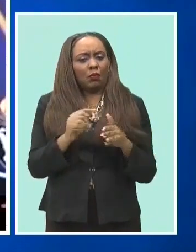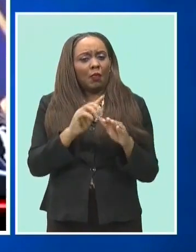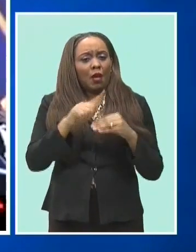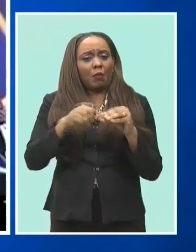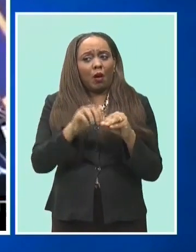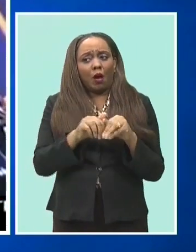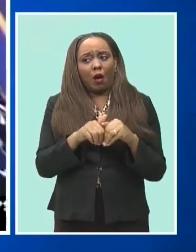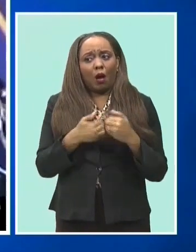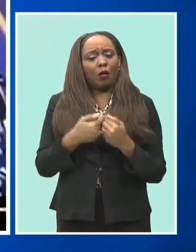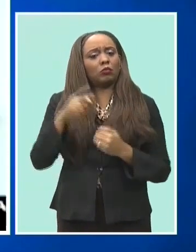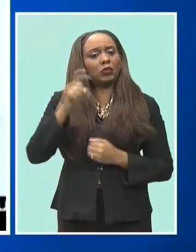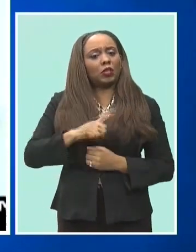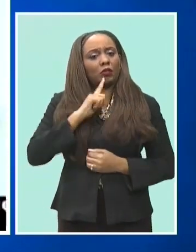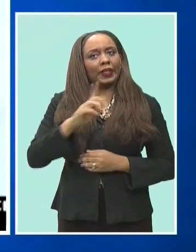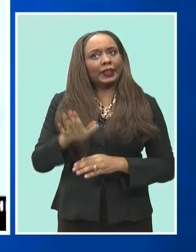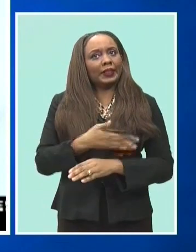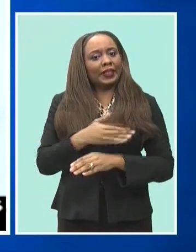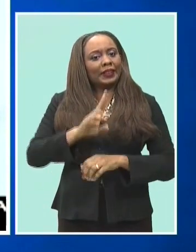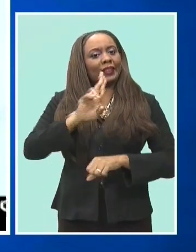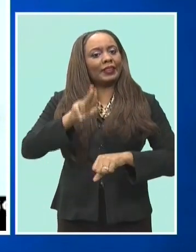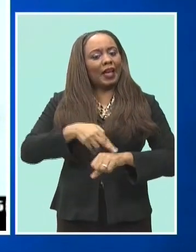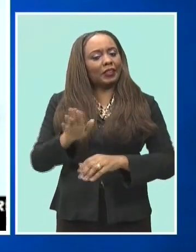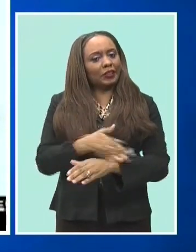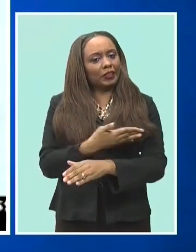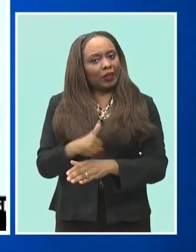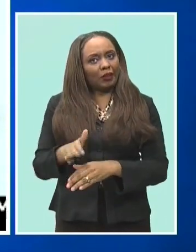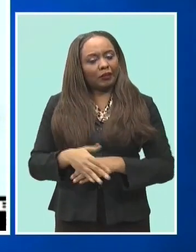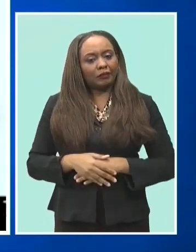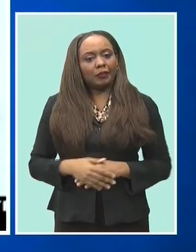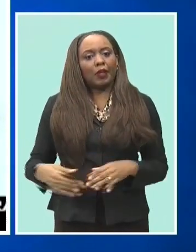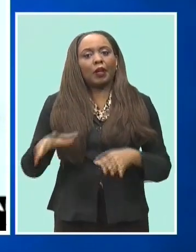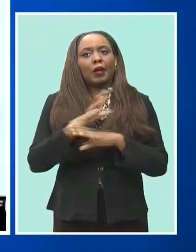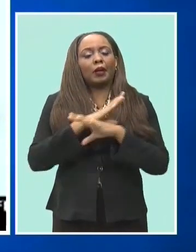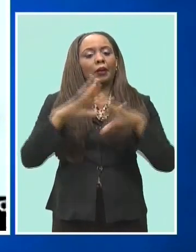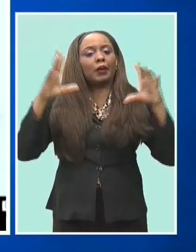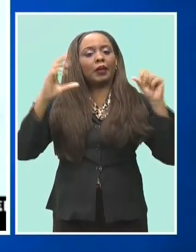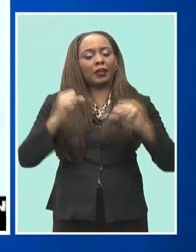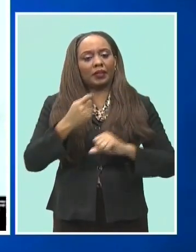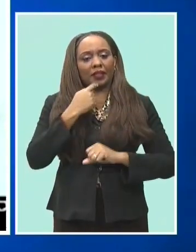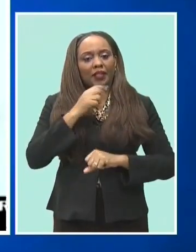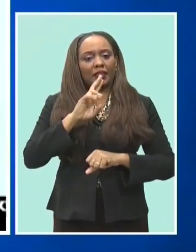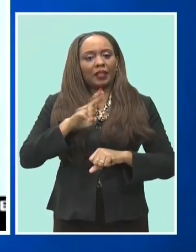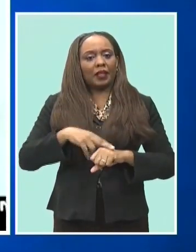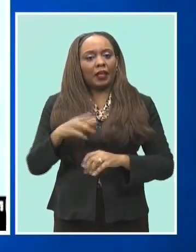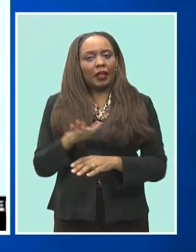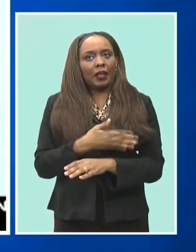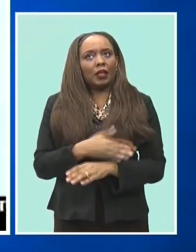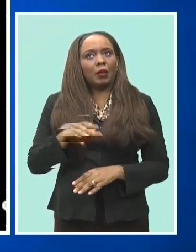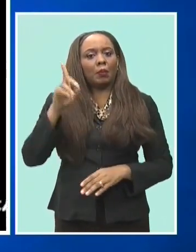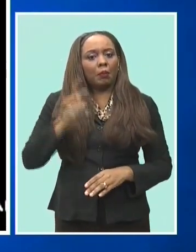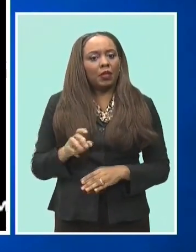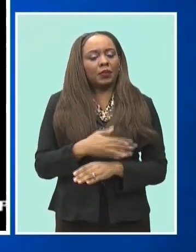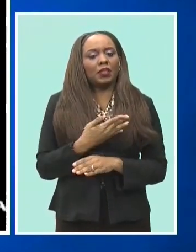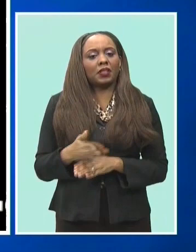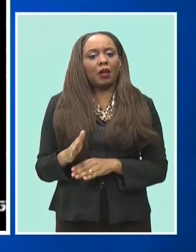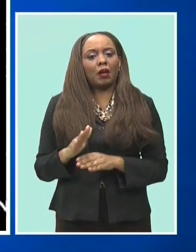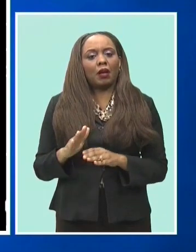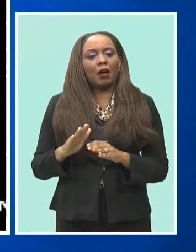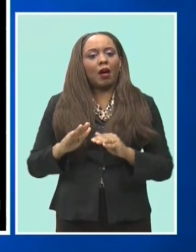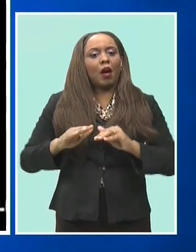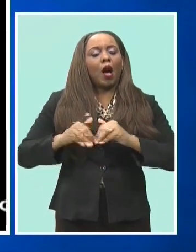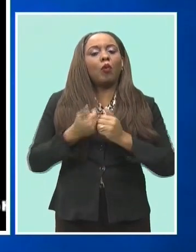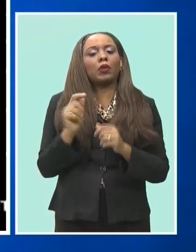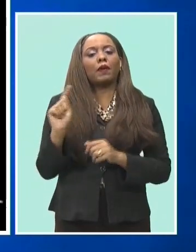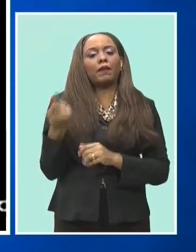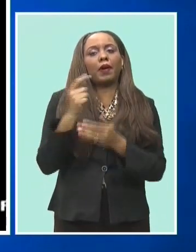the anthem should be performed. President Paula Mae Weeks said the national anthem must be sung in its original music. No introduction